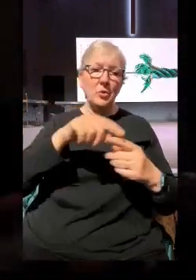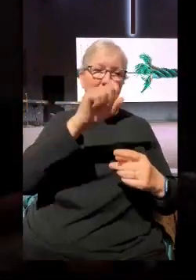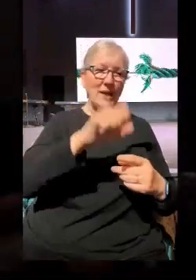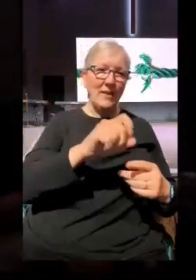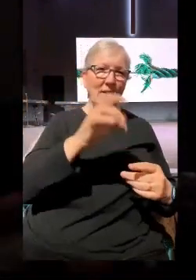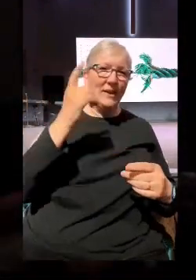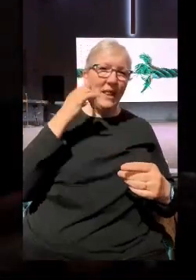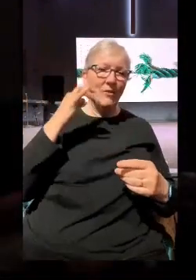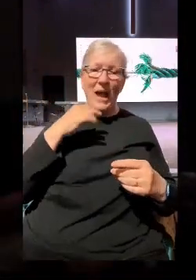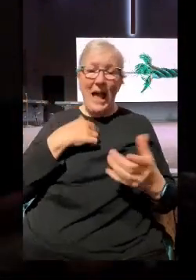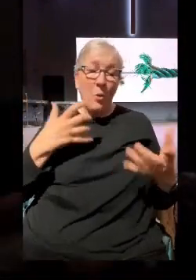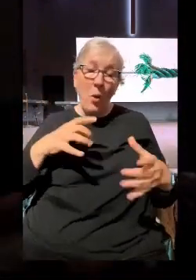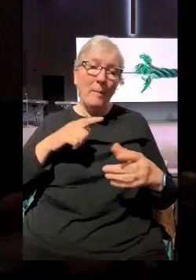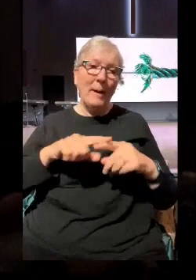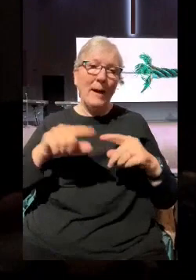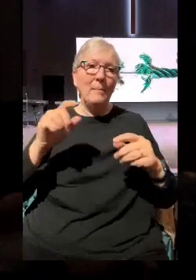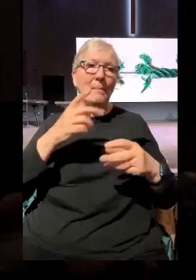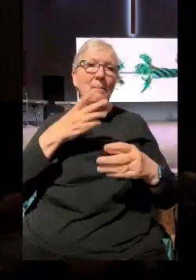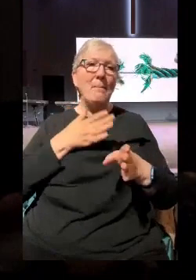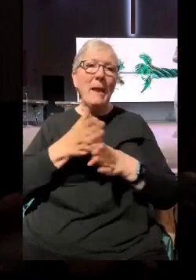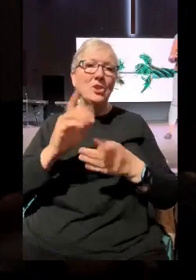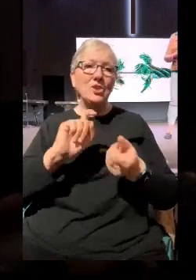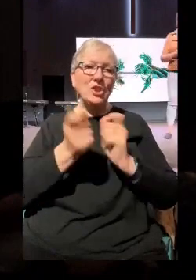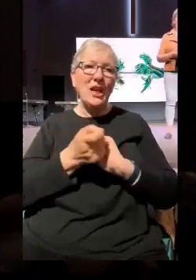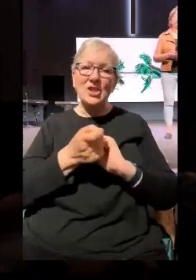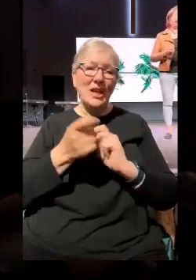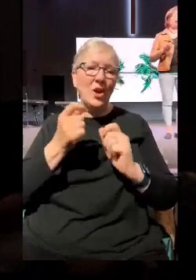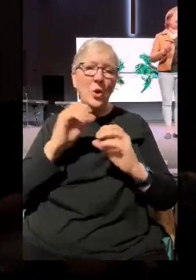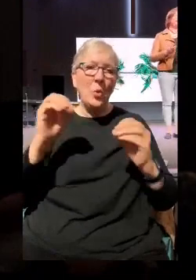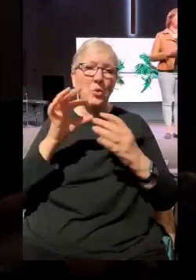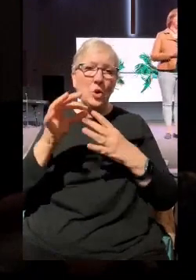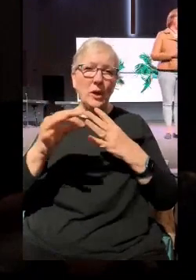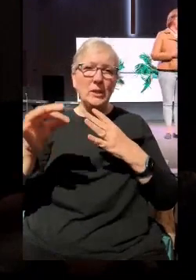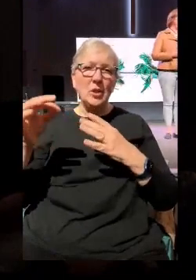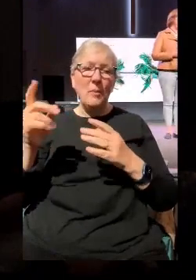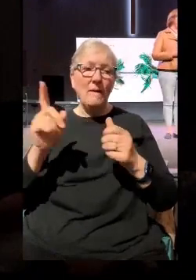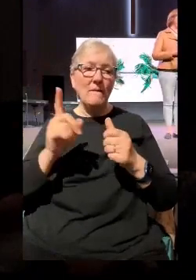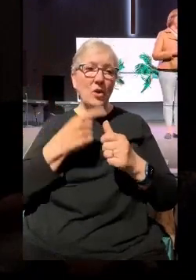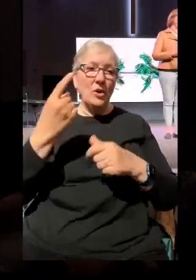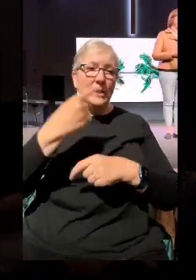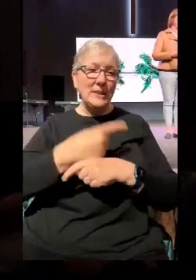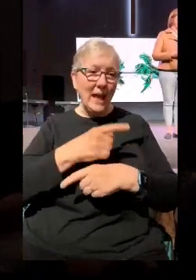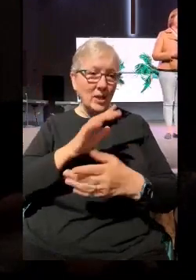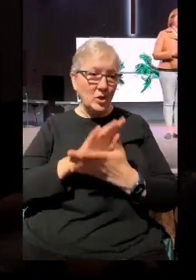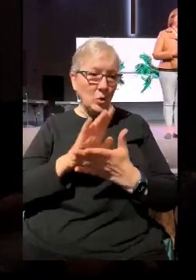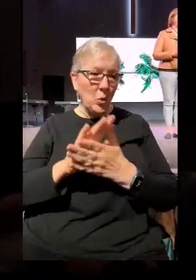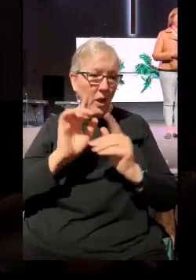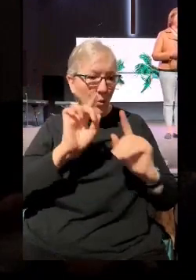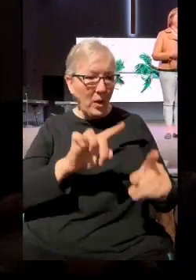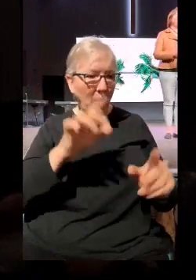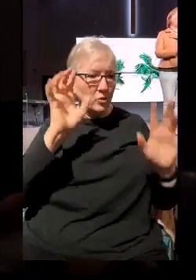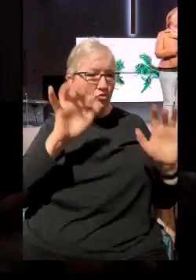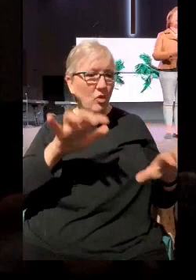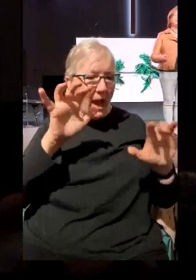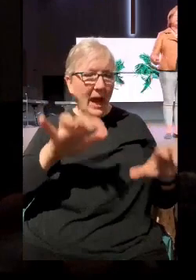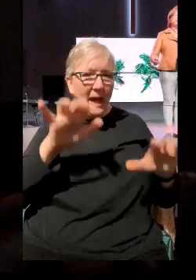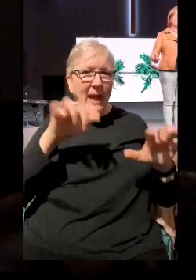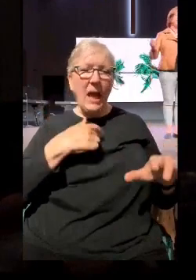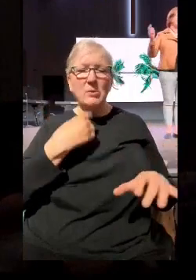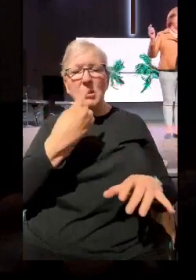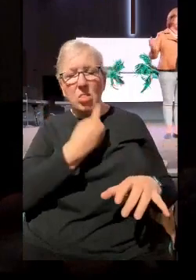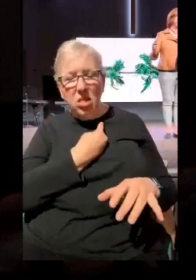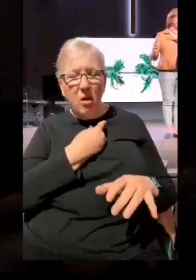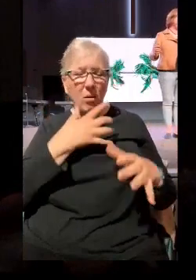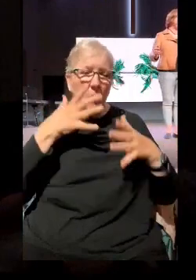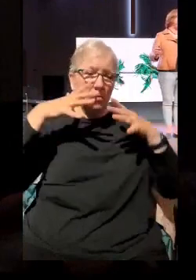choice. So on my first day of school in Southern California, I went to the student union. It was raining, I was alone, it was miserable, and I felt